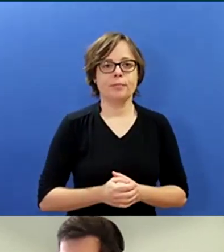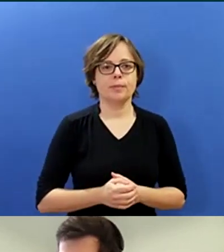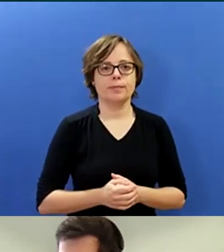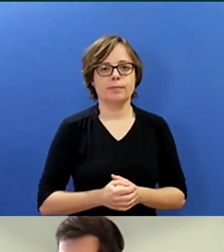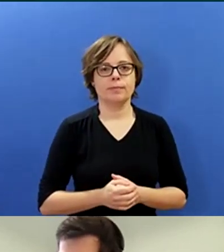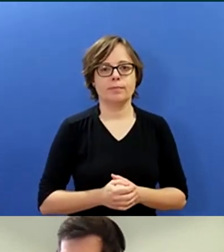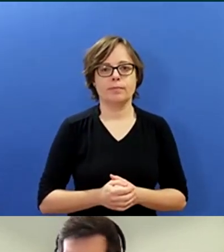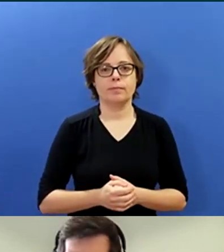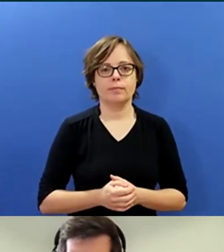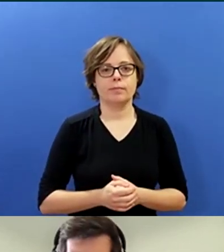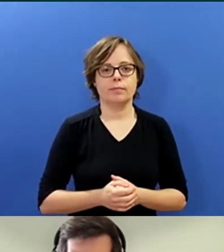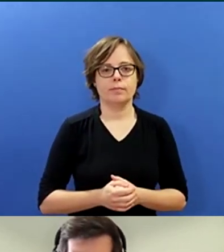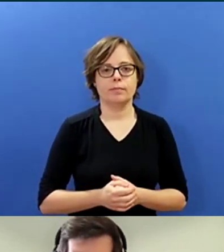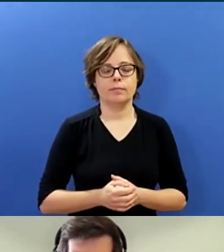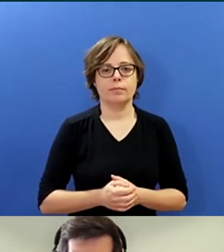Sorry, I have a